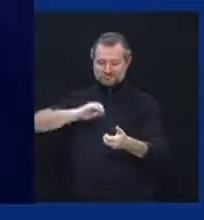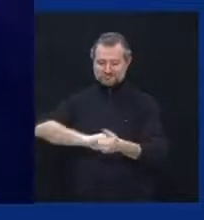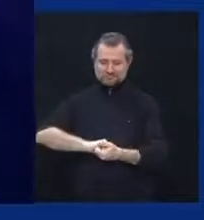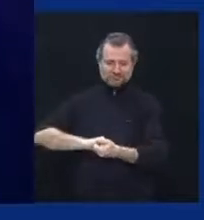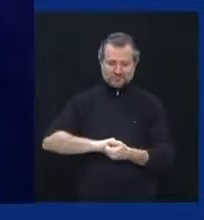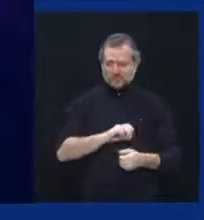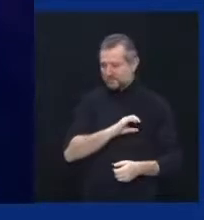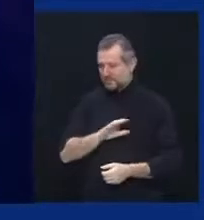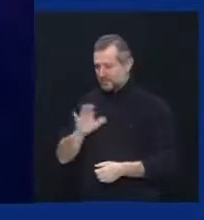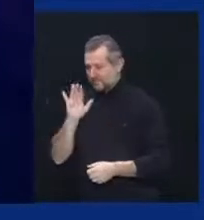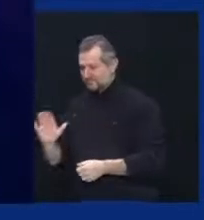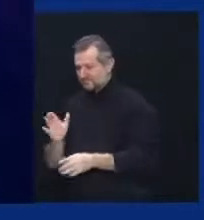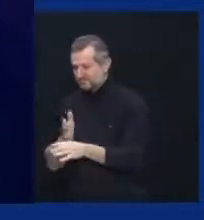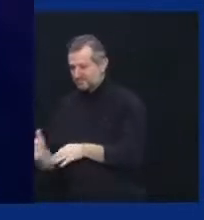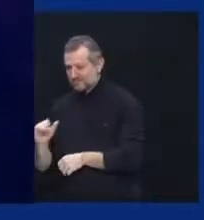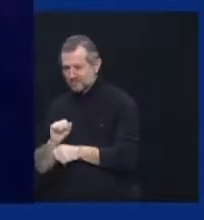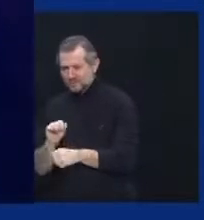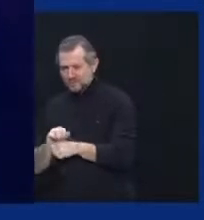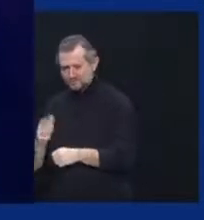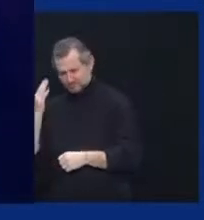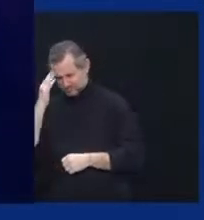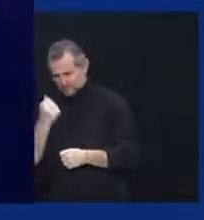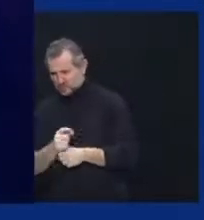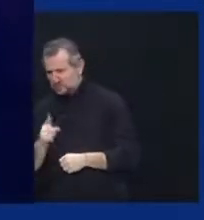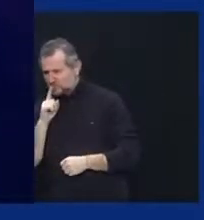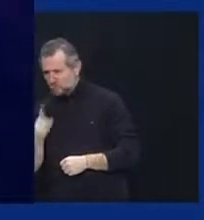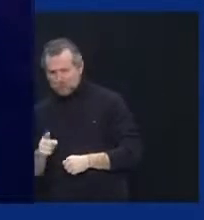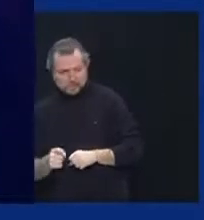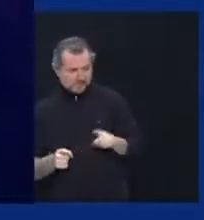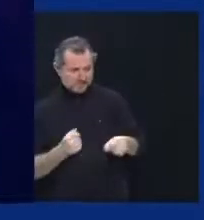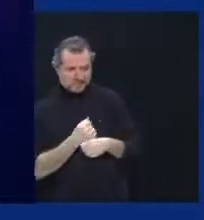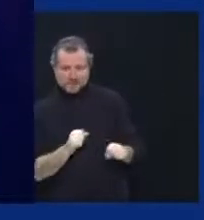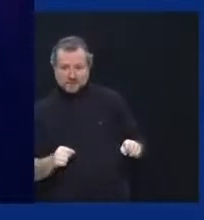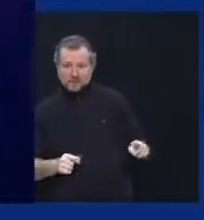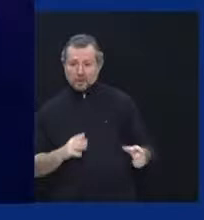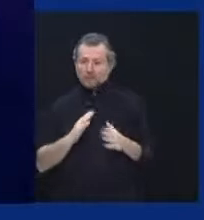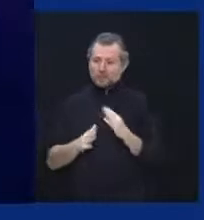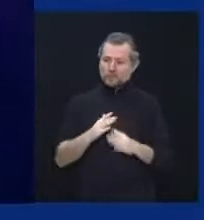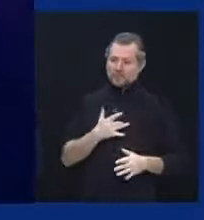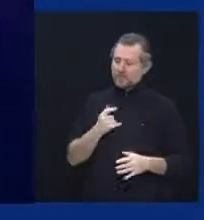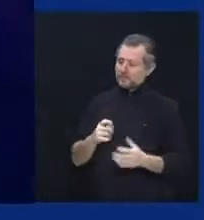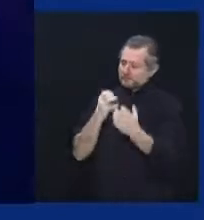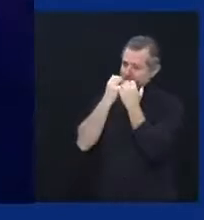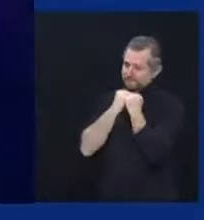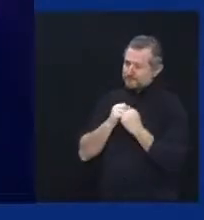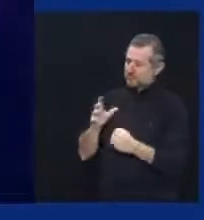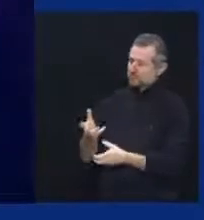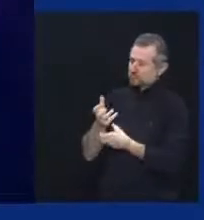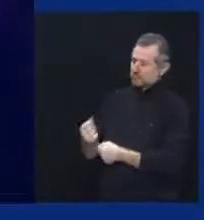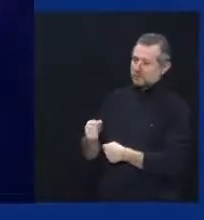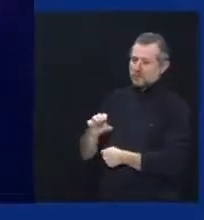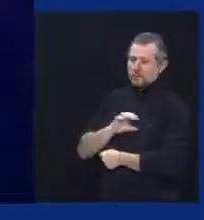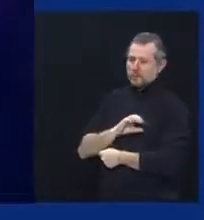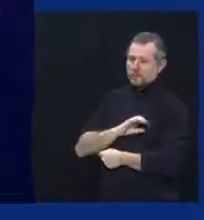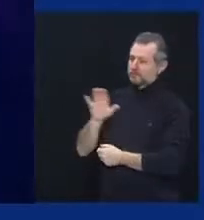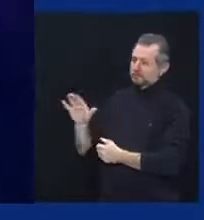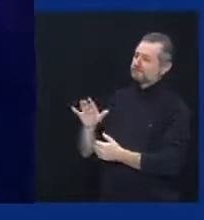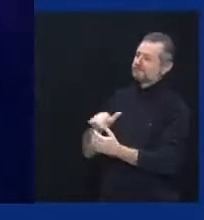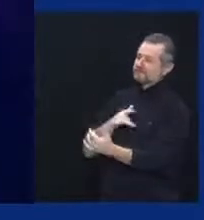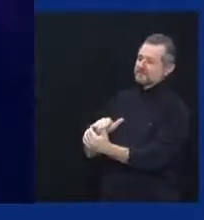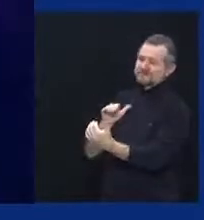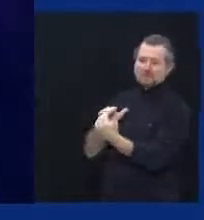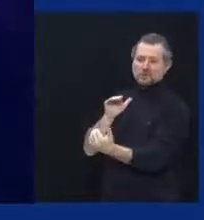have to be able to do their job safely. The community has to believe they're treated fairly and they're